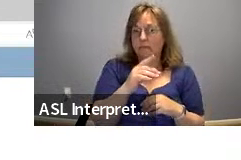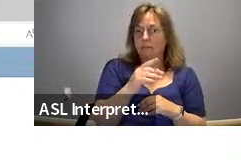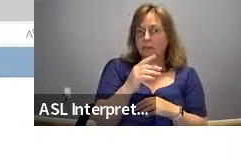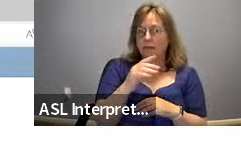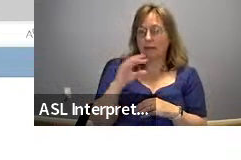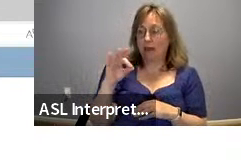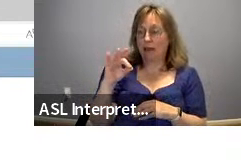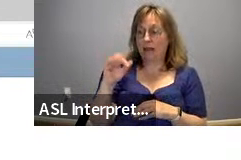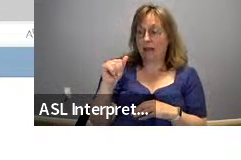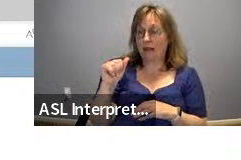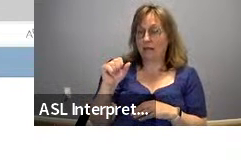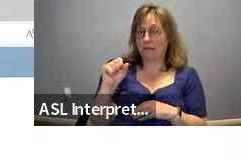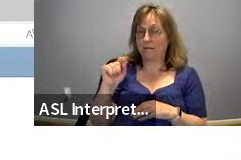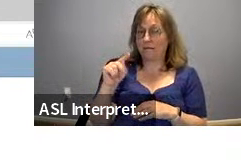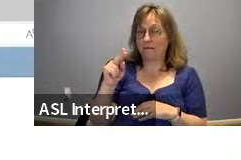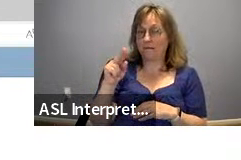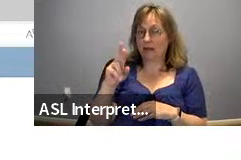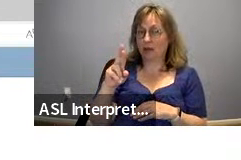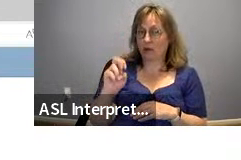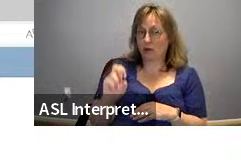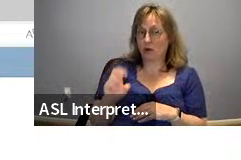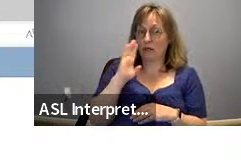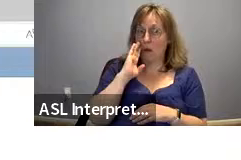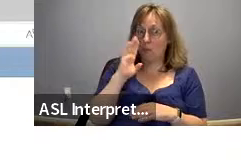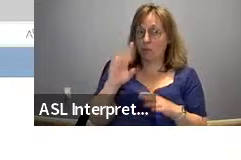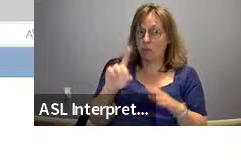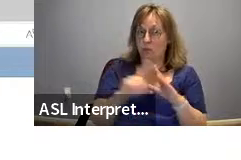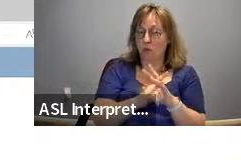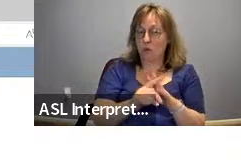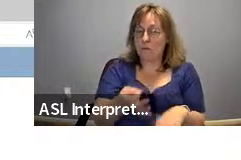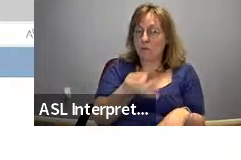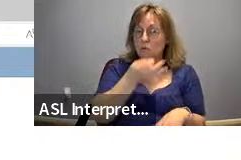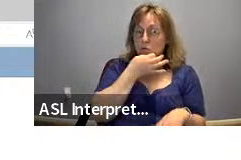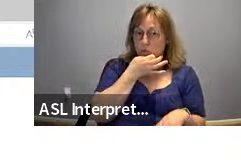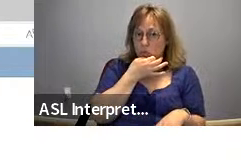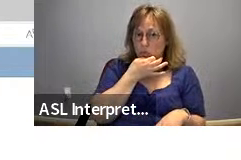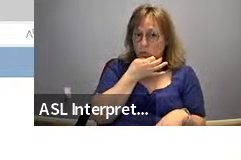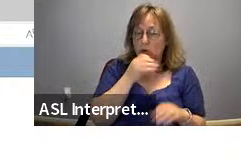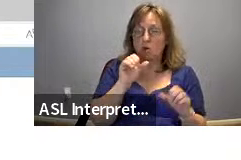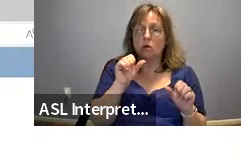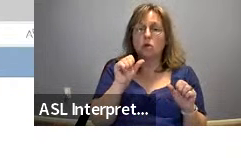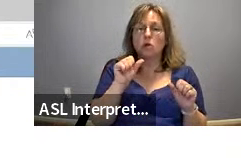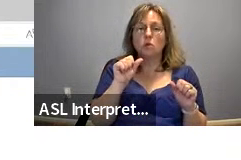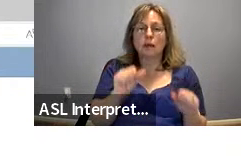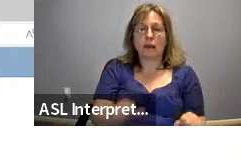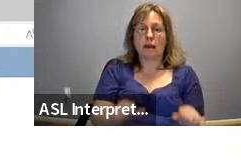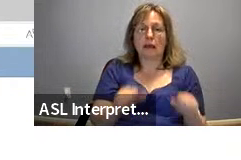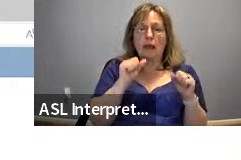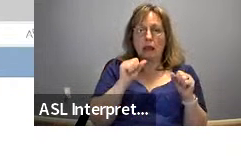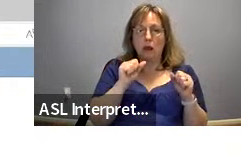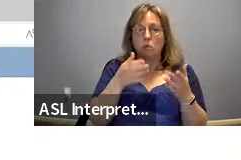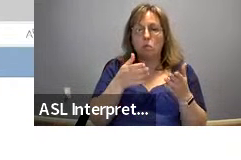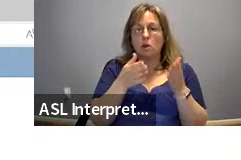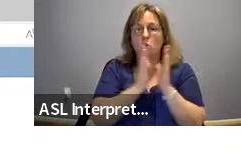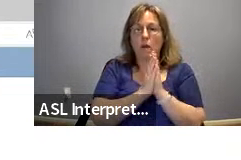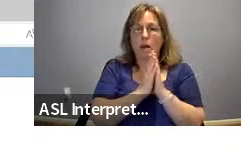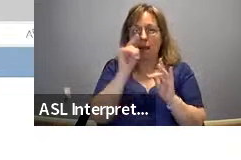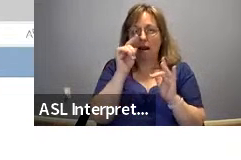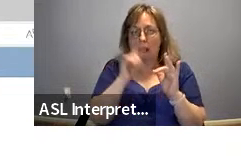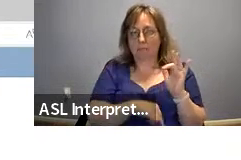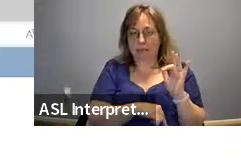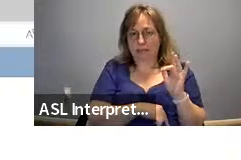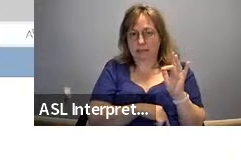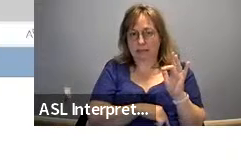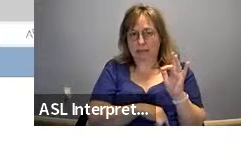school near you. And that is the ability to add an absence request via Skyward.